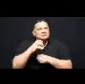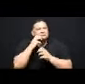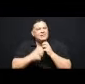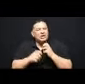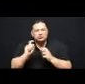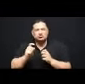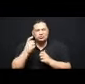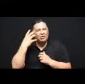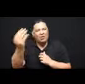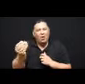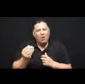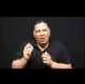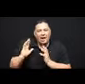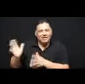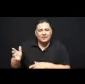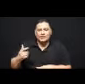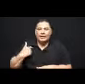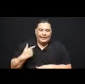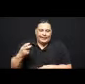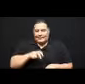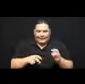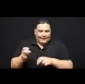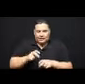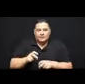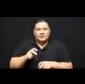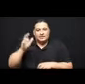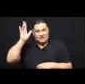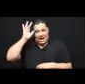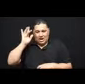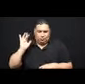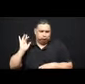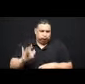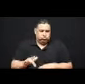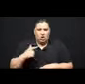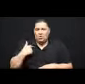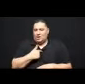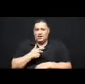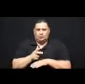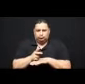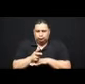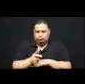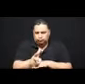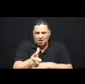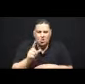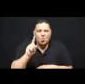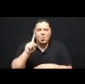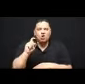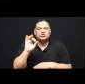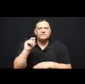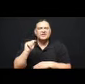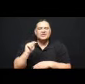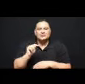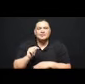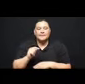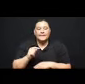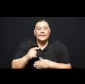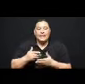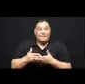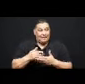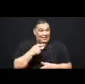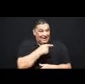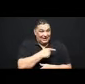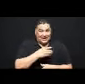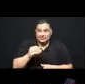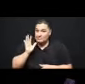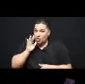bed. Daddy hit the gas and we moved up the road 100 feet or so. The baby and her mother were already up the hill and over